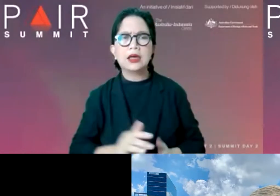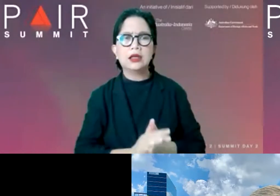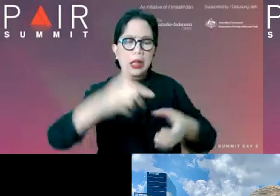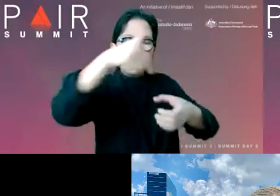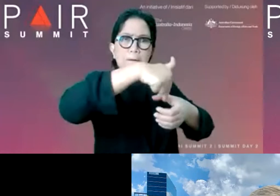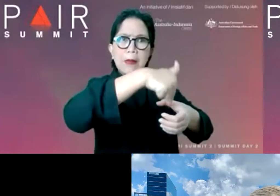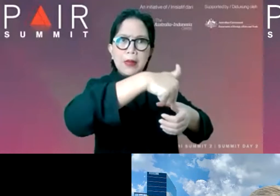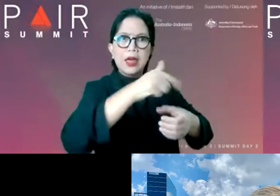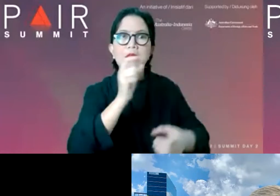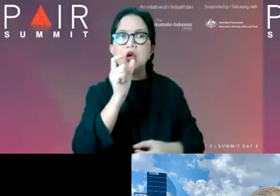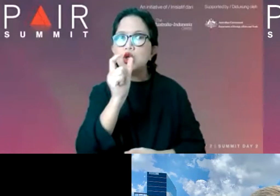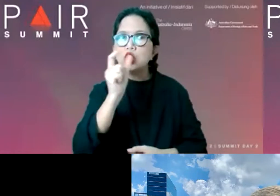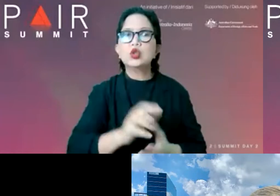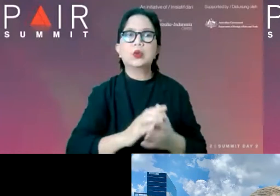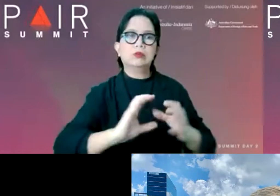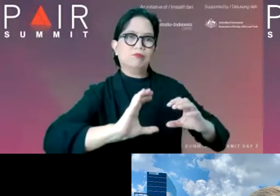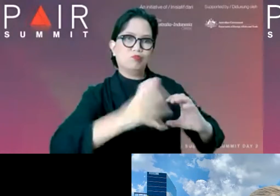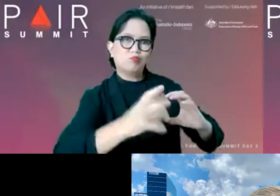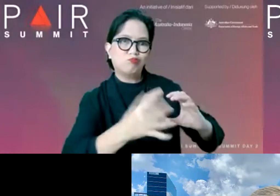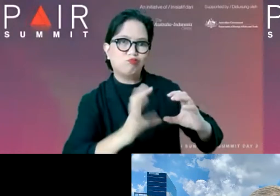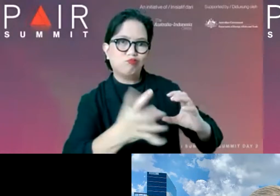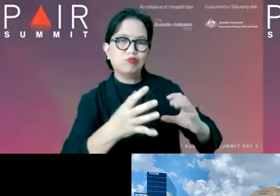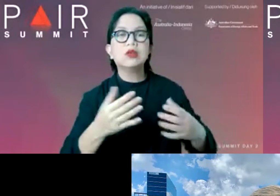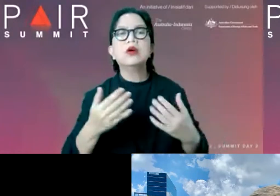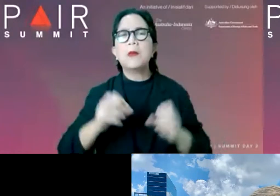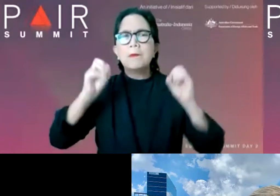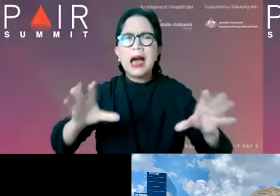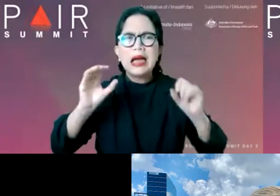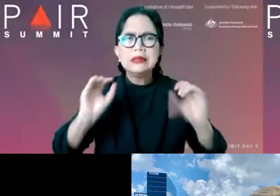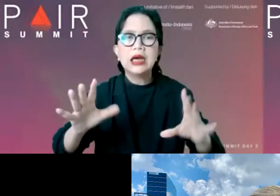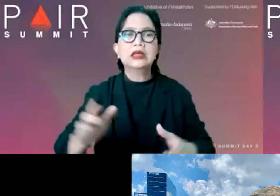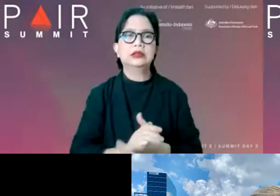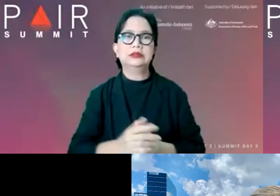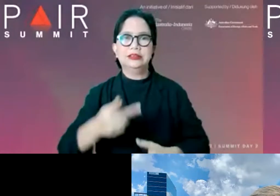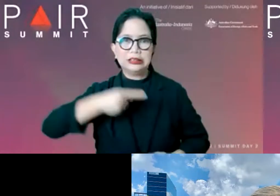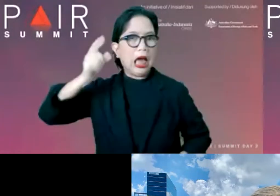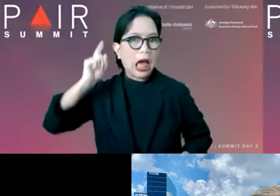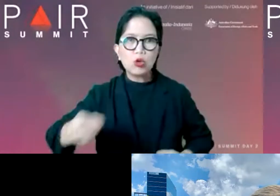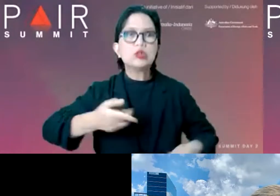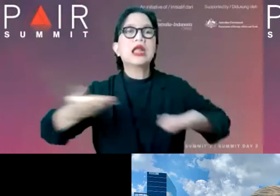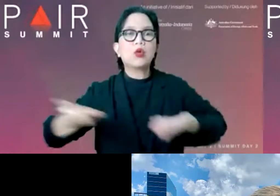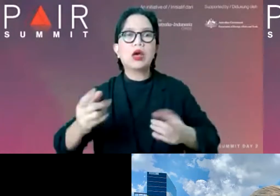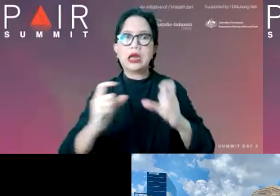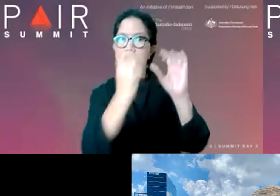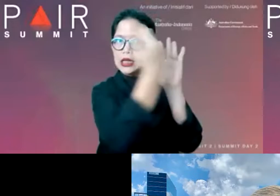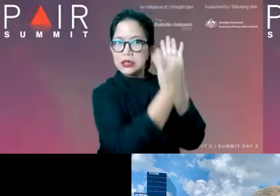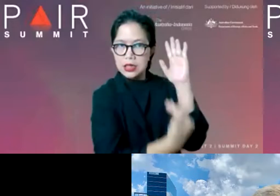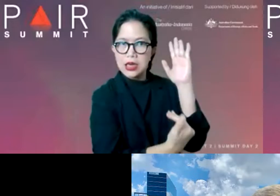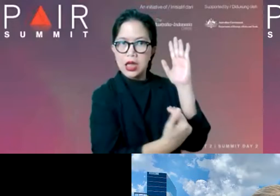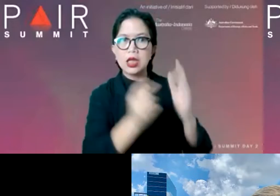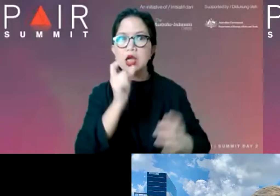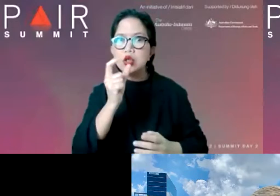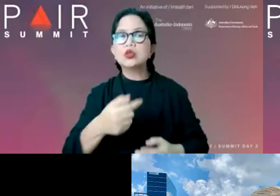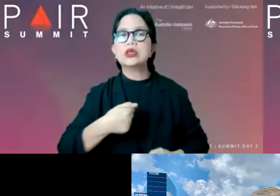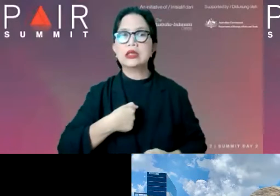There's lots of things that can be done that need to be done. Standards is a key part of addressing that picture. And I can talk a